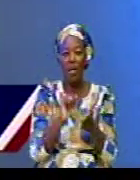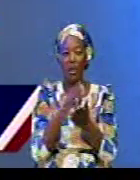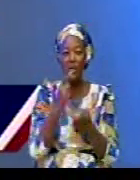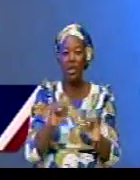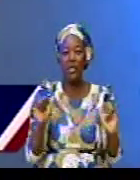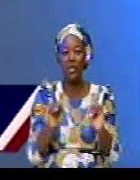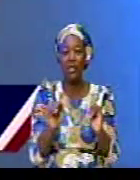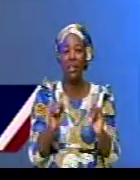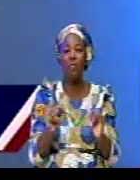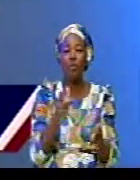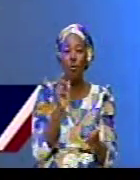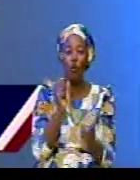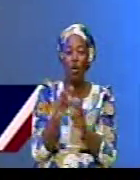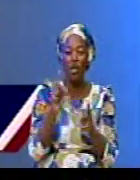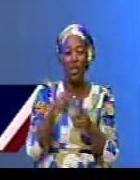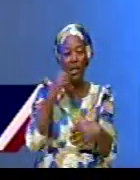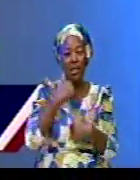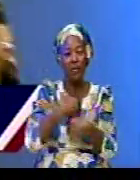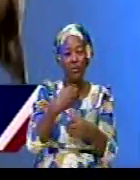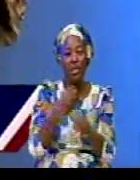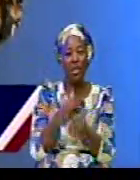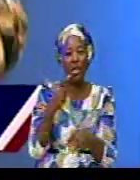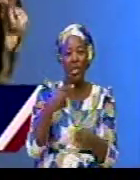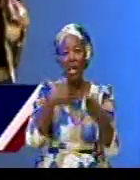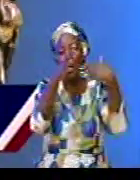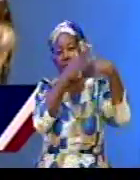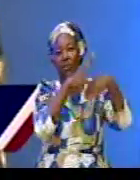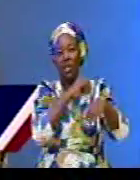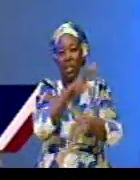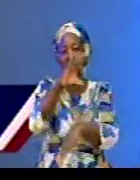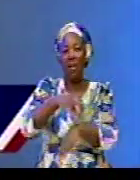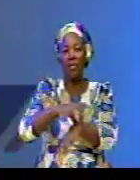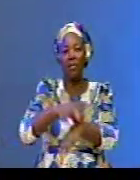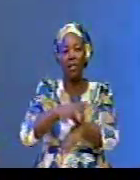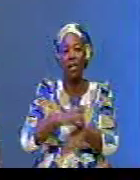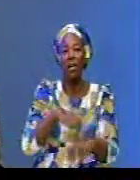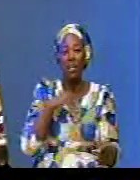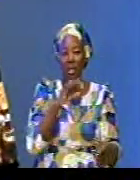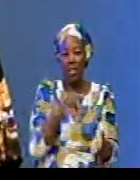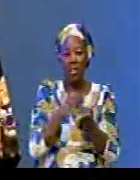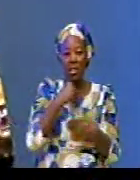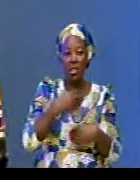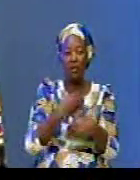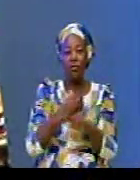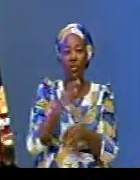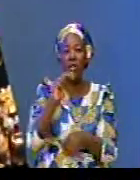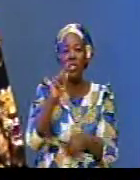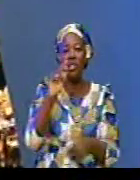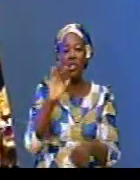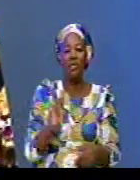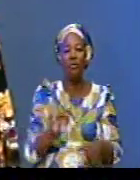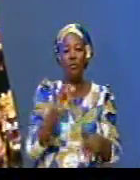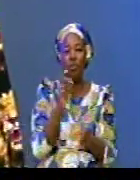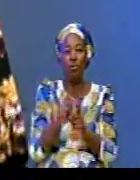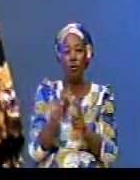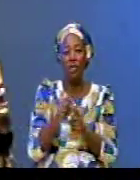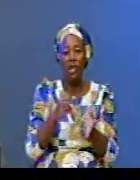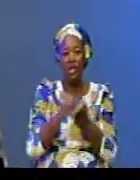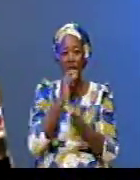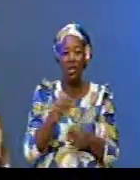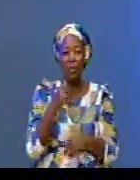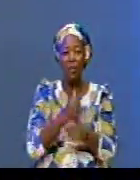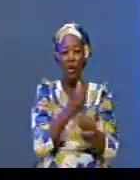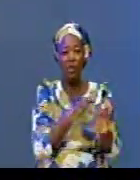the word of power. That's the same word that created the heavens and the earth.